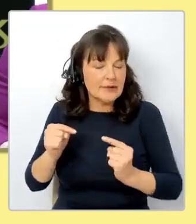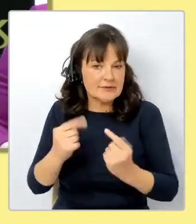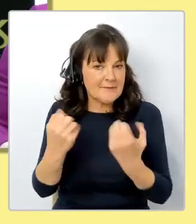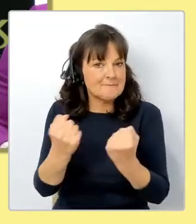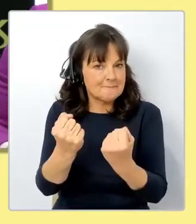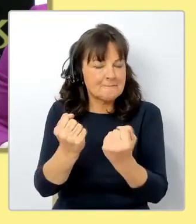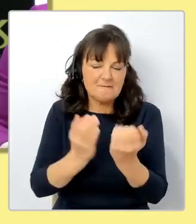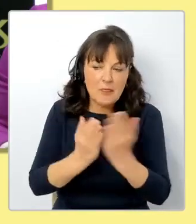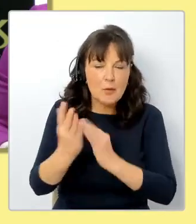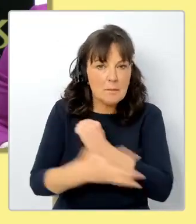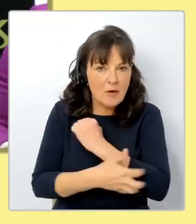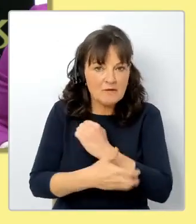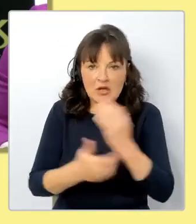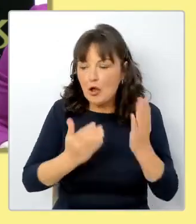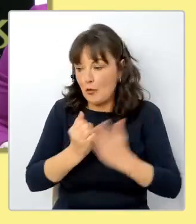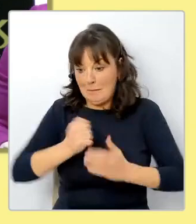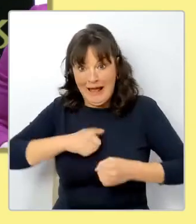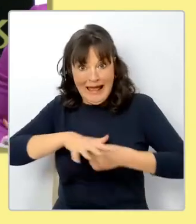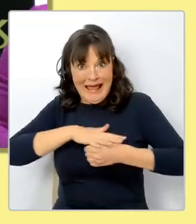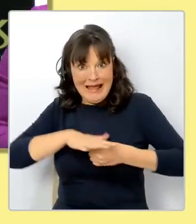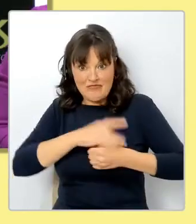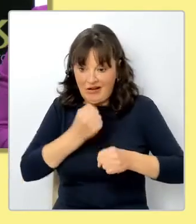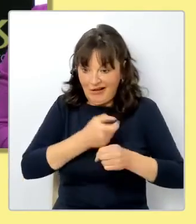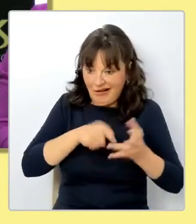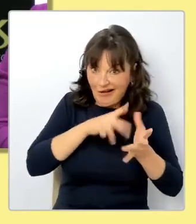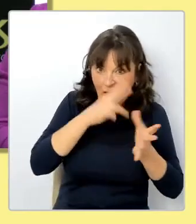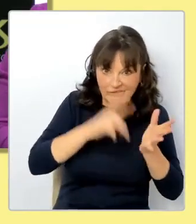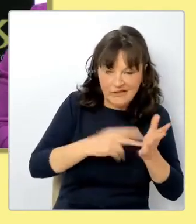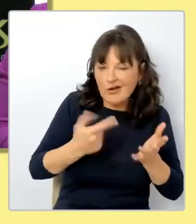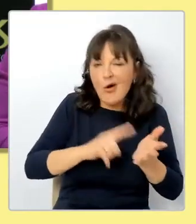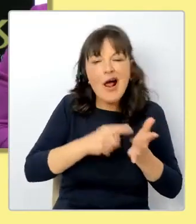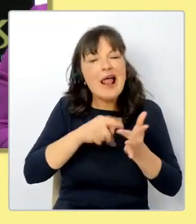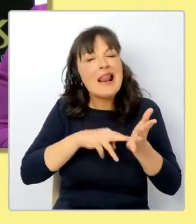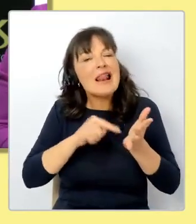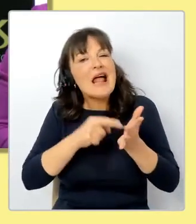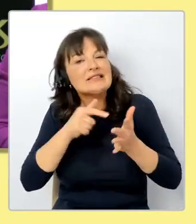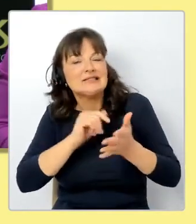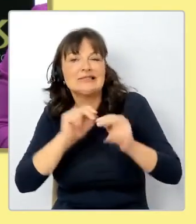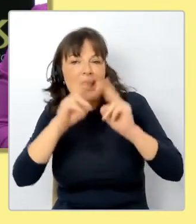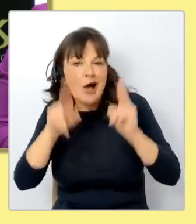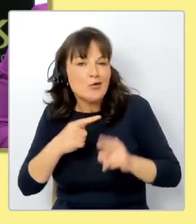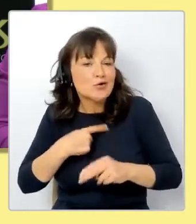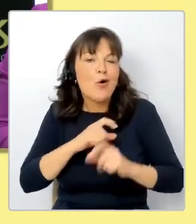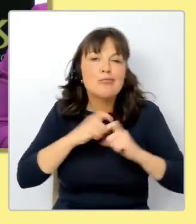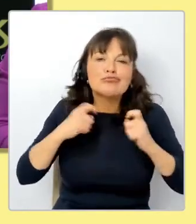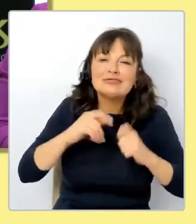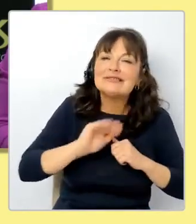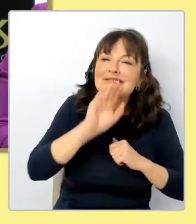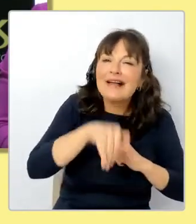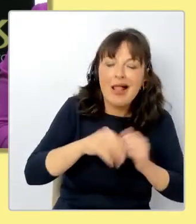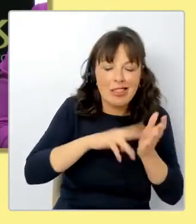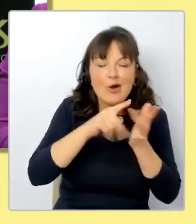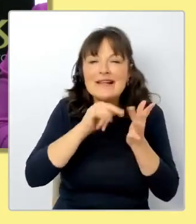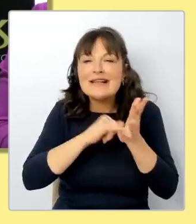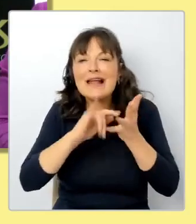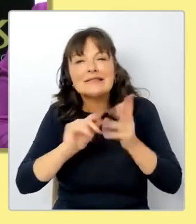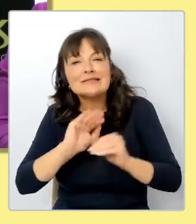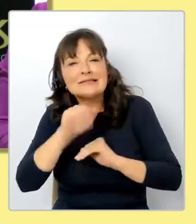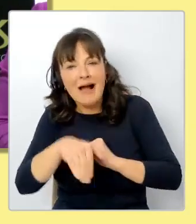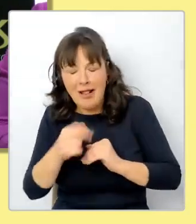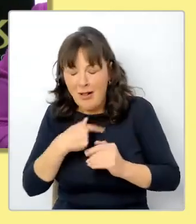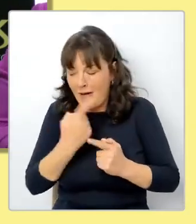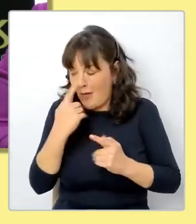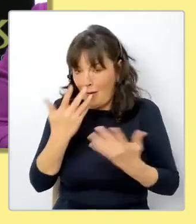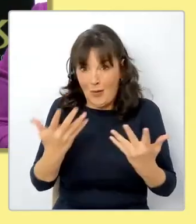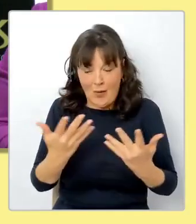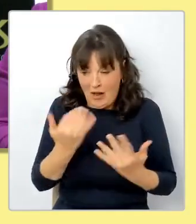whether it's in my constituency in Govan and Lint House, I see in Priest Hill and Nitz Hill, and over a decade of austerity has just